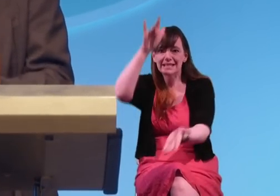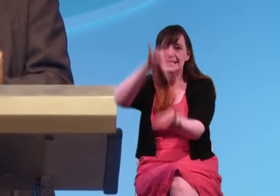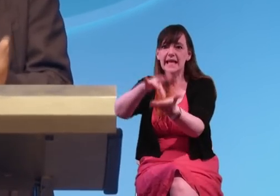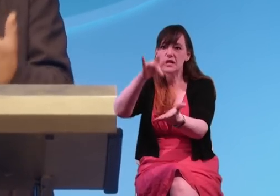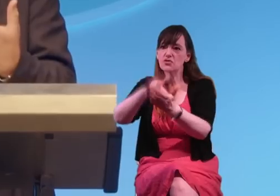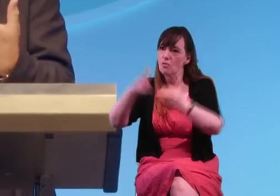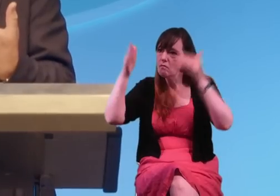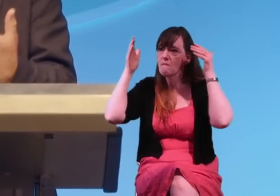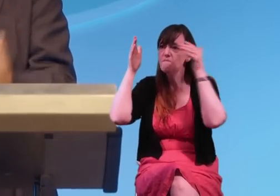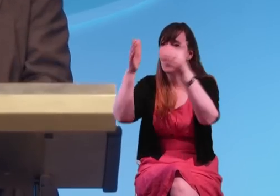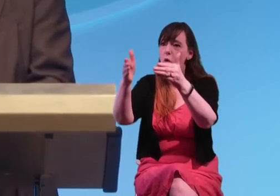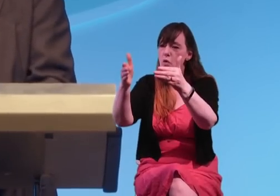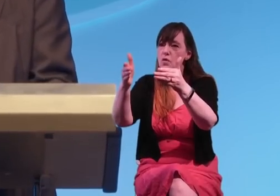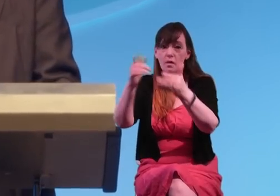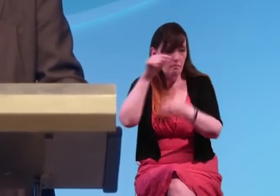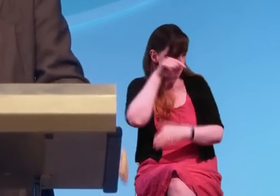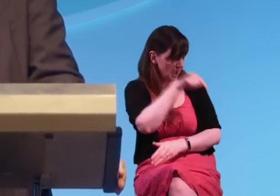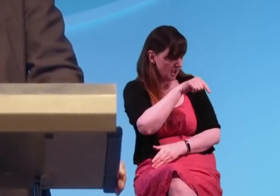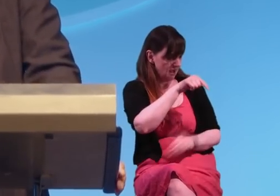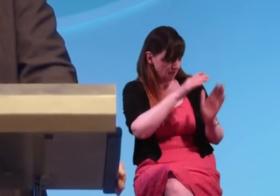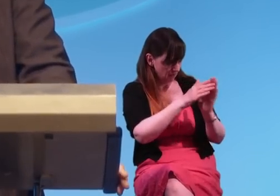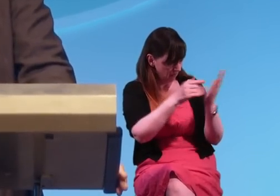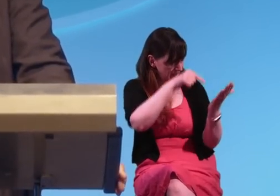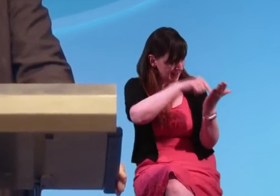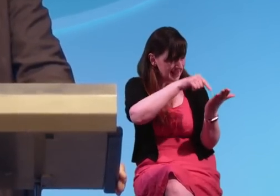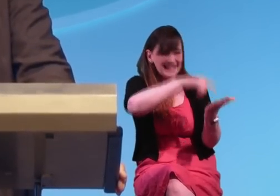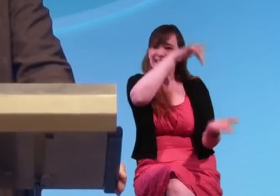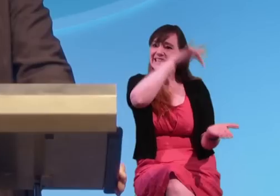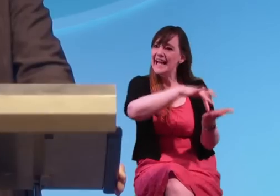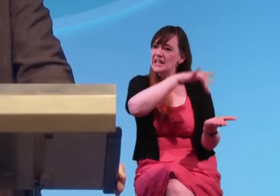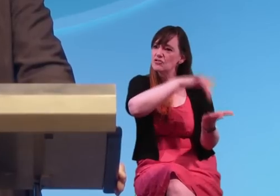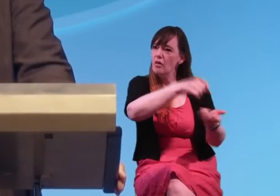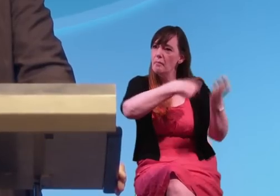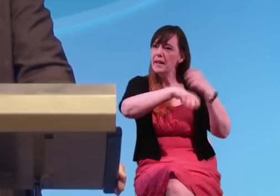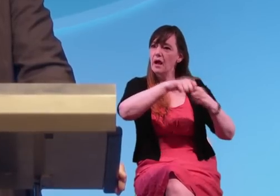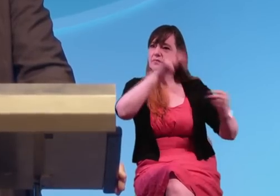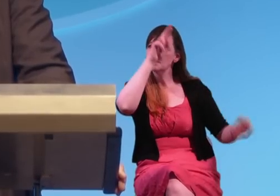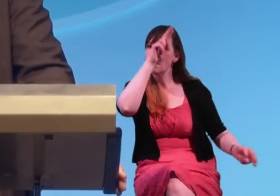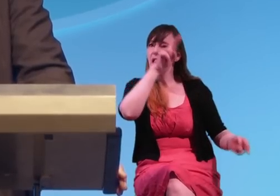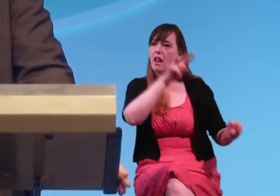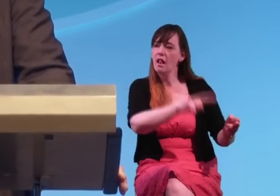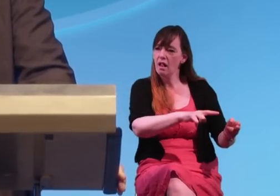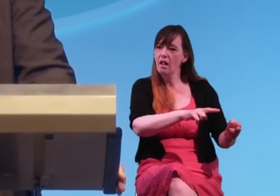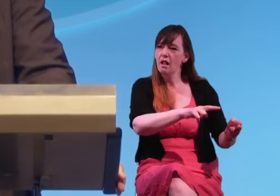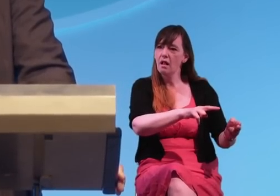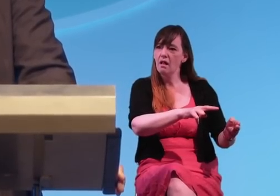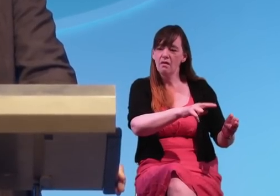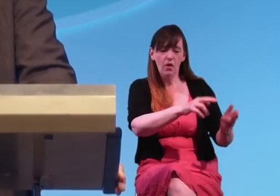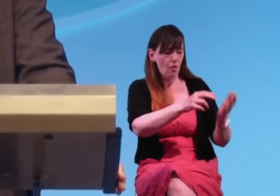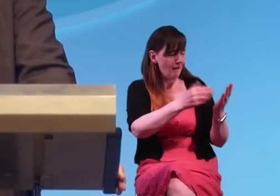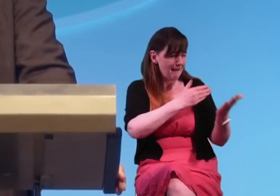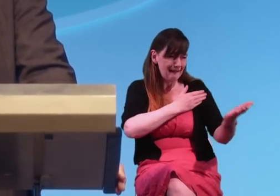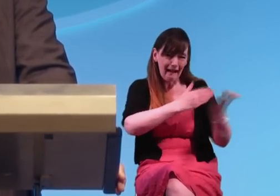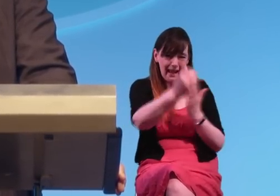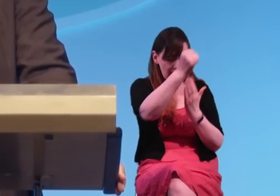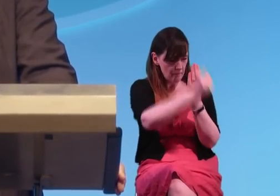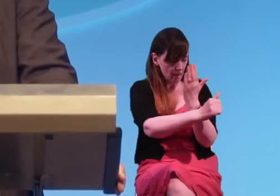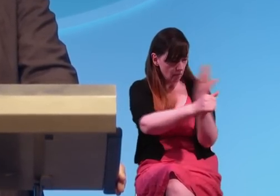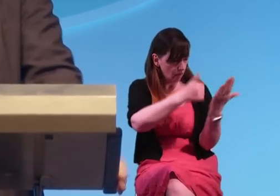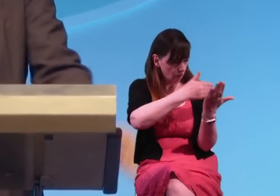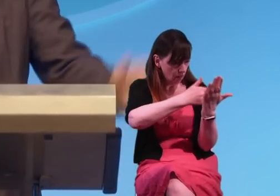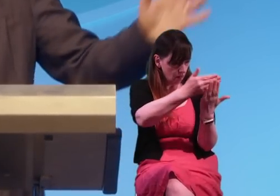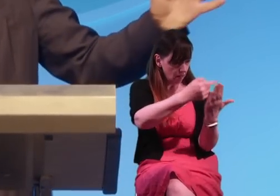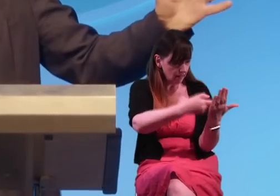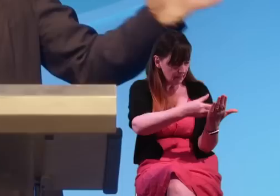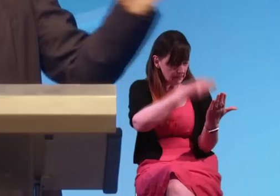and thereby that which is central becoming peripheral, giving up on clear biblical instruction.